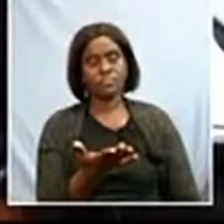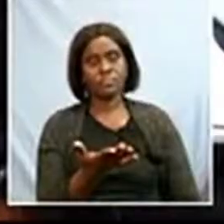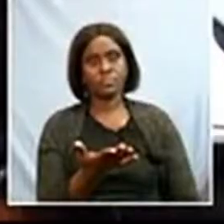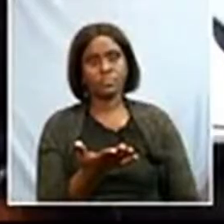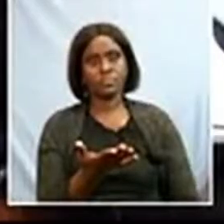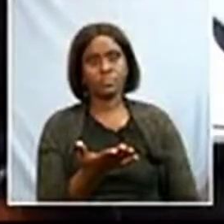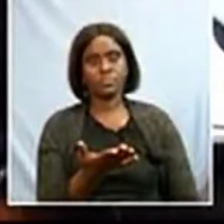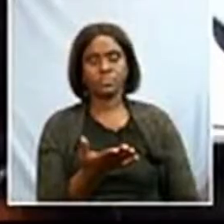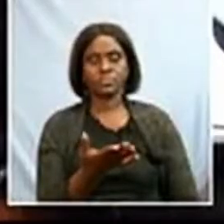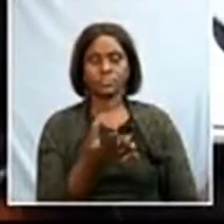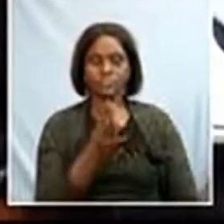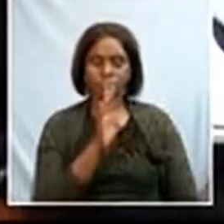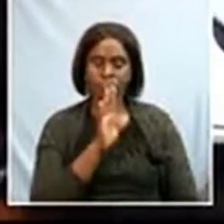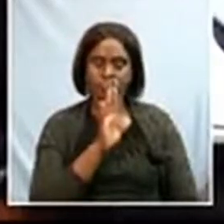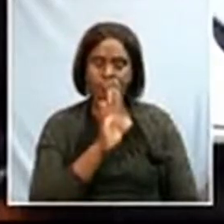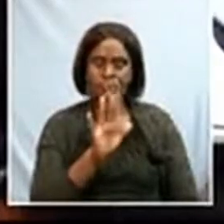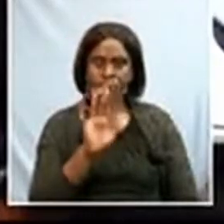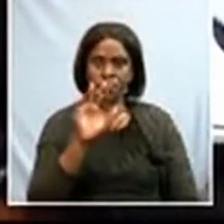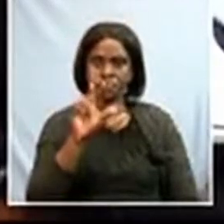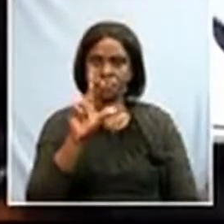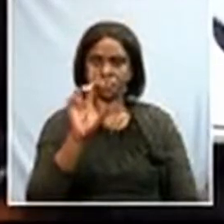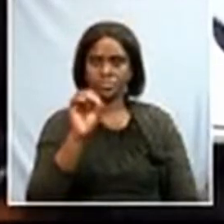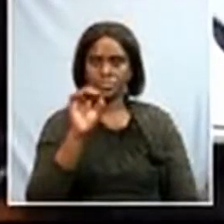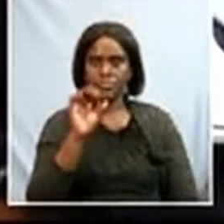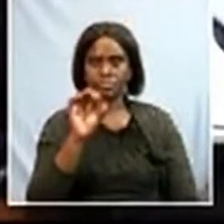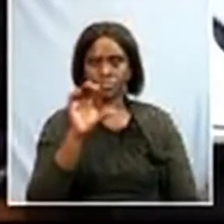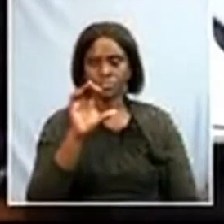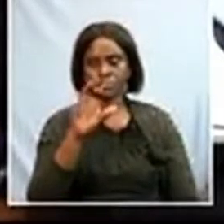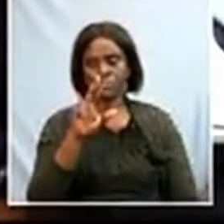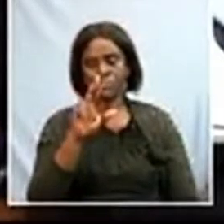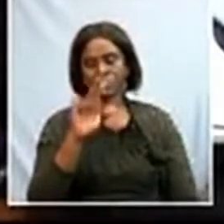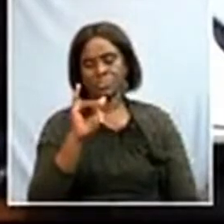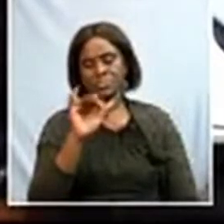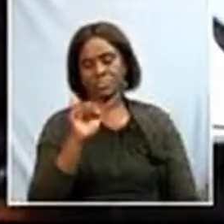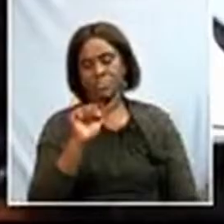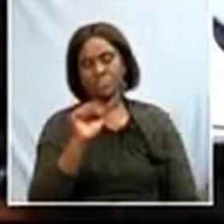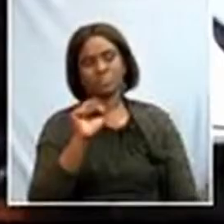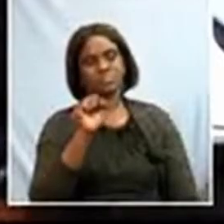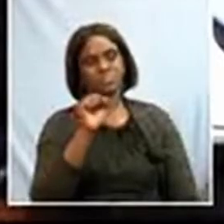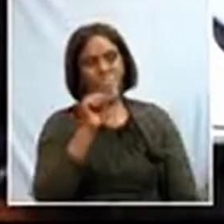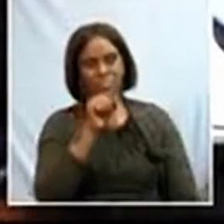Whether it's Layo Chris, Was this contractor paid?